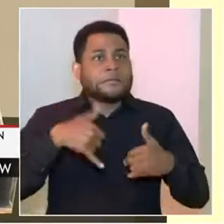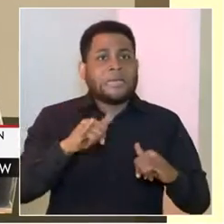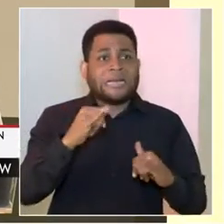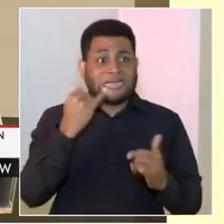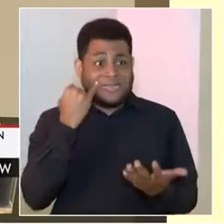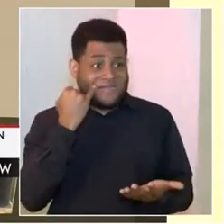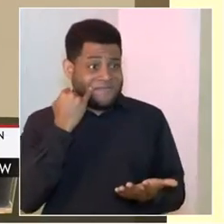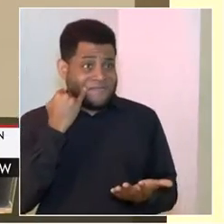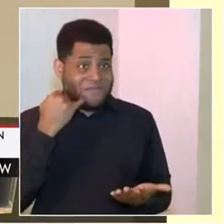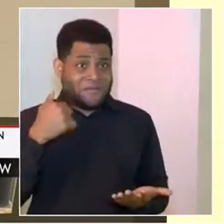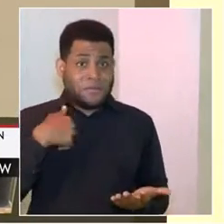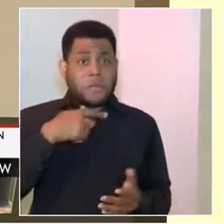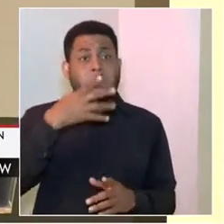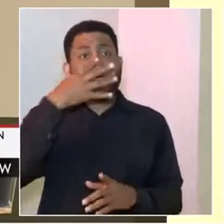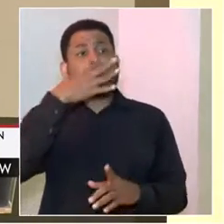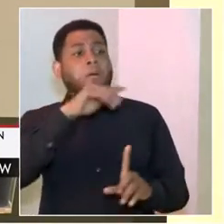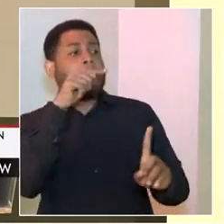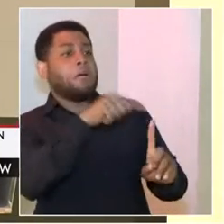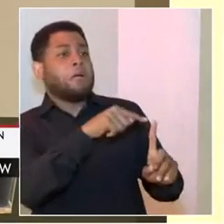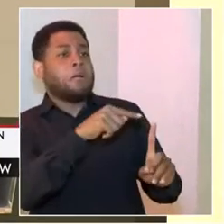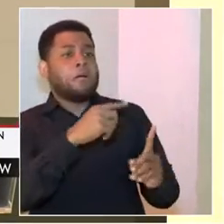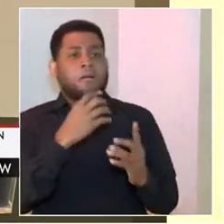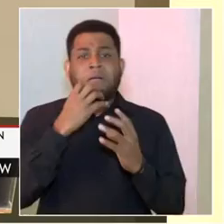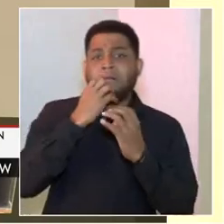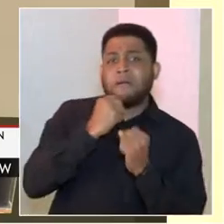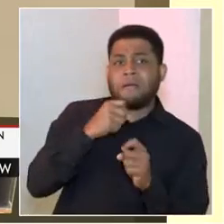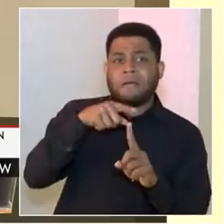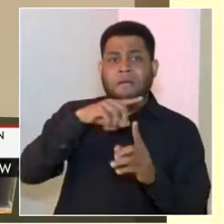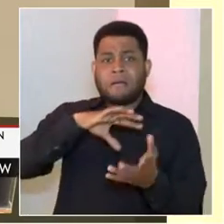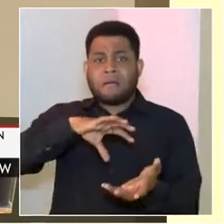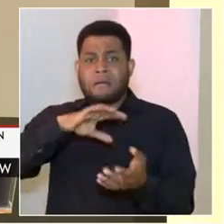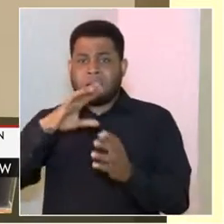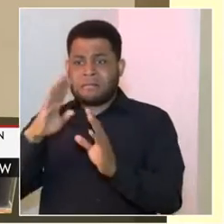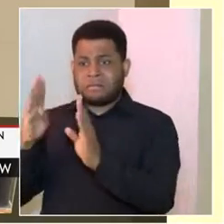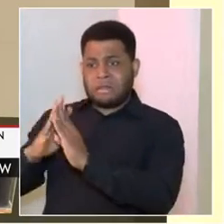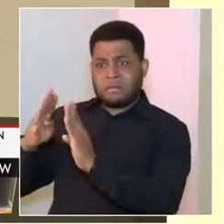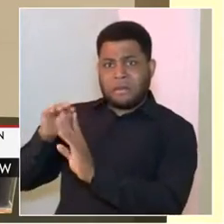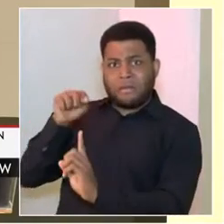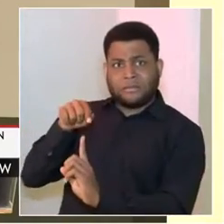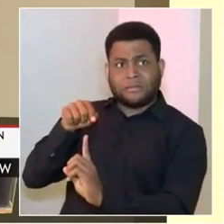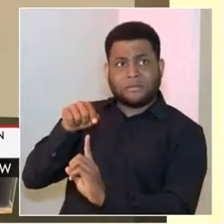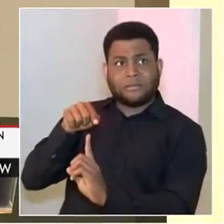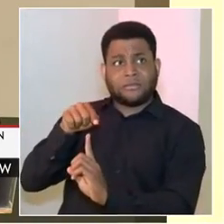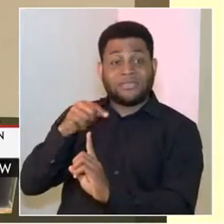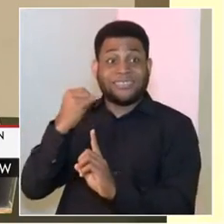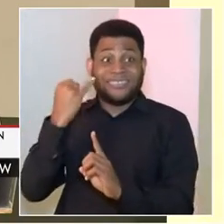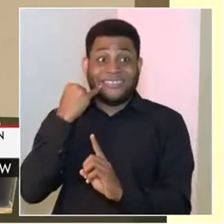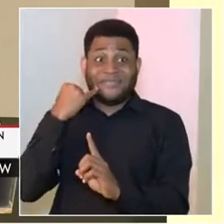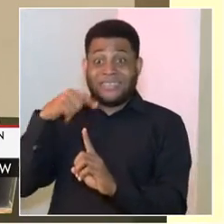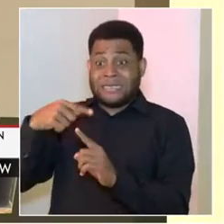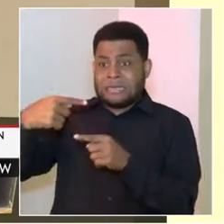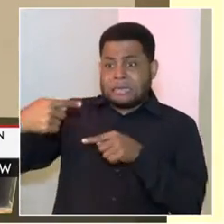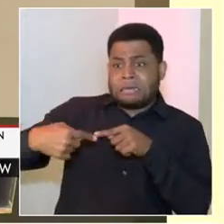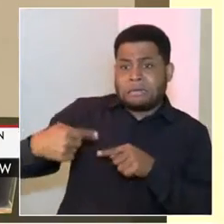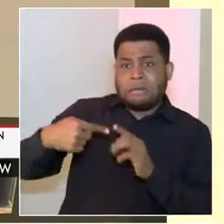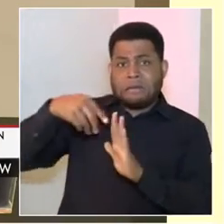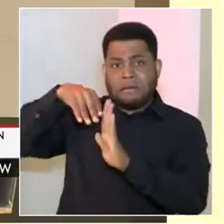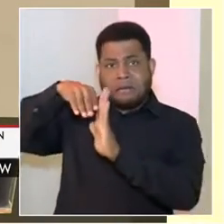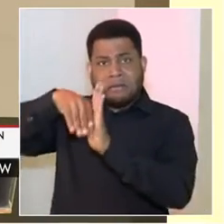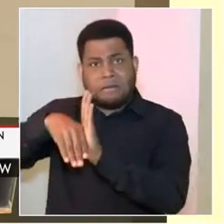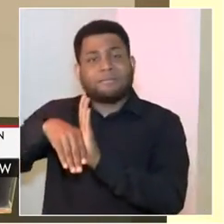downtown, we can't invest in Ward 7 and Ward 8 and all of the wards of the District of